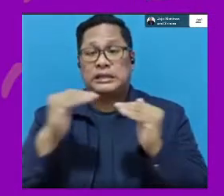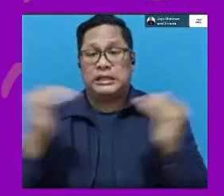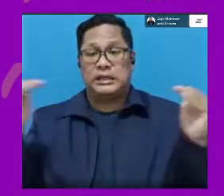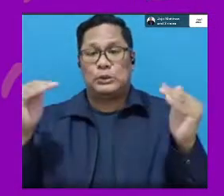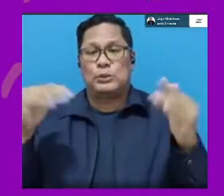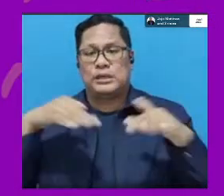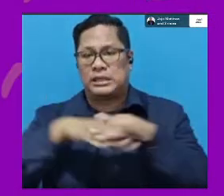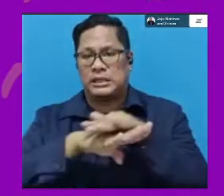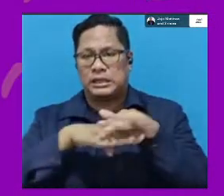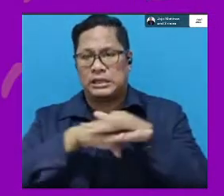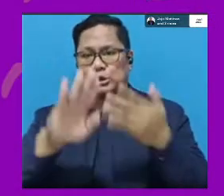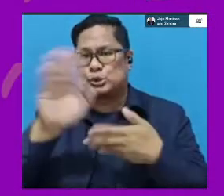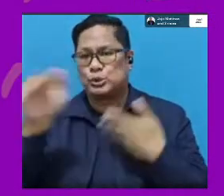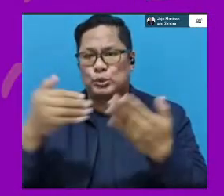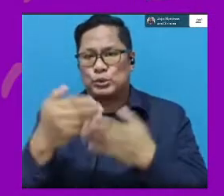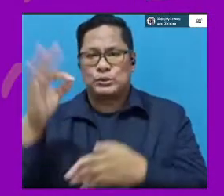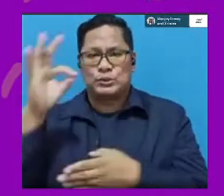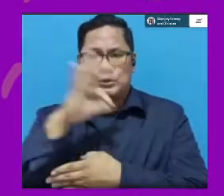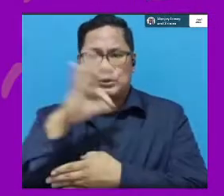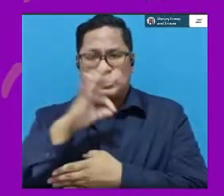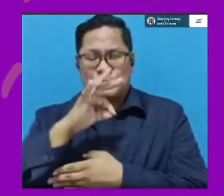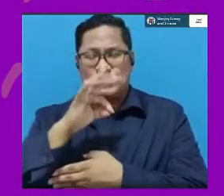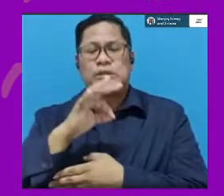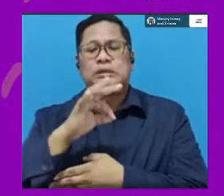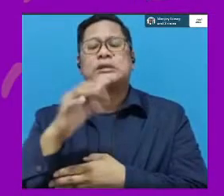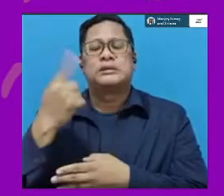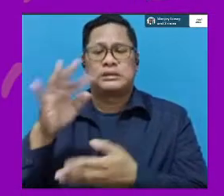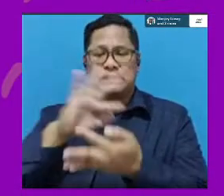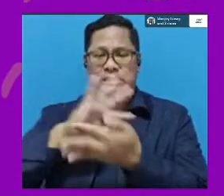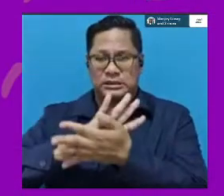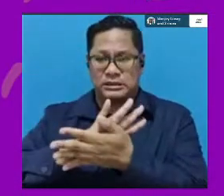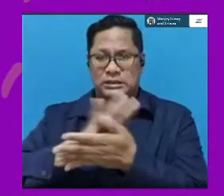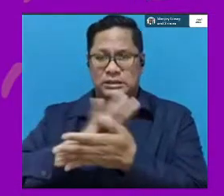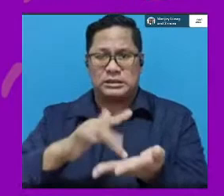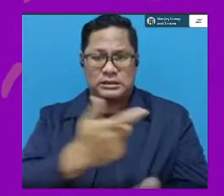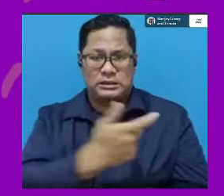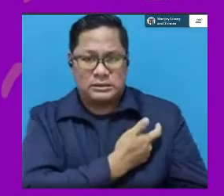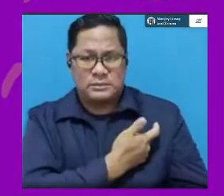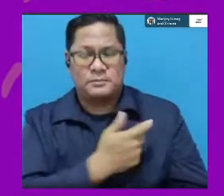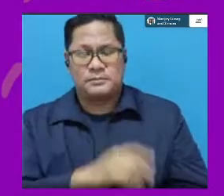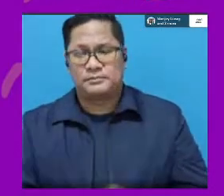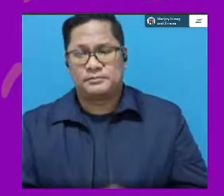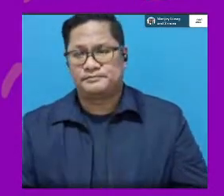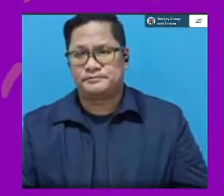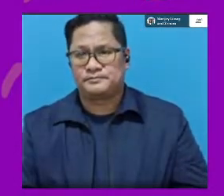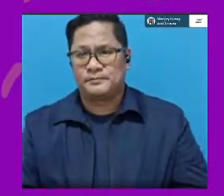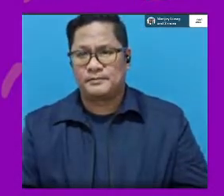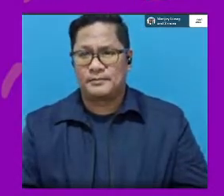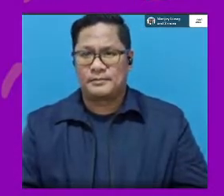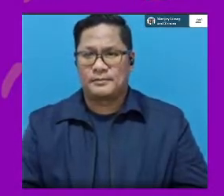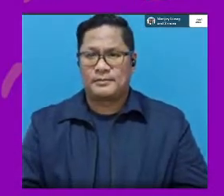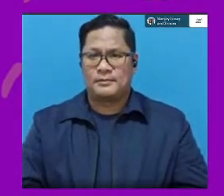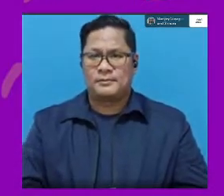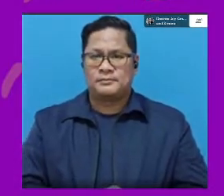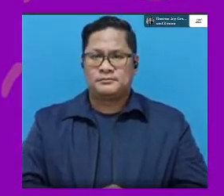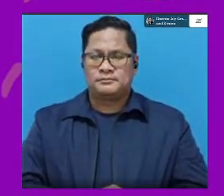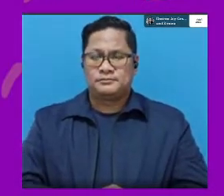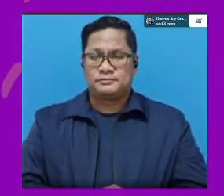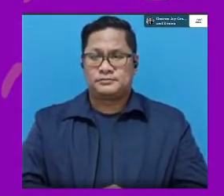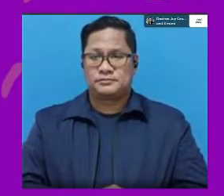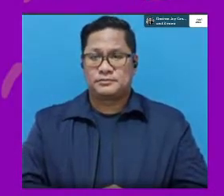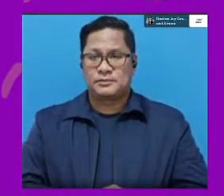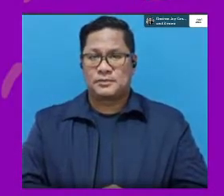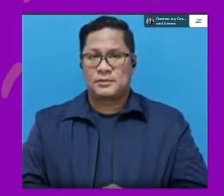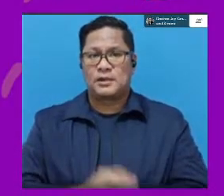to all Filipinos in terms of the COVID-19 vaccination. Okay. So with regards